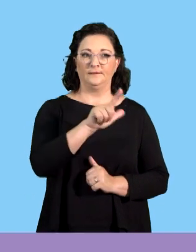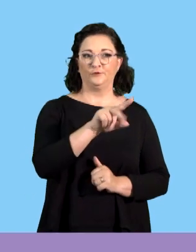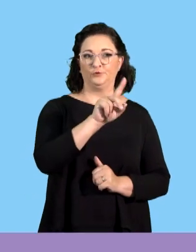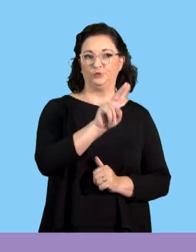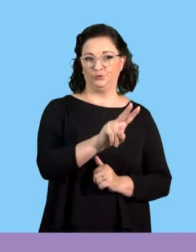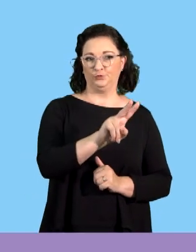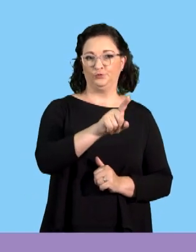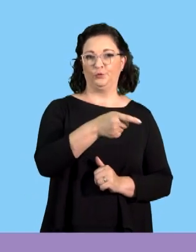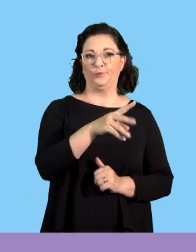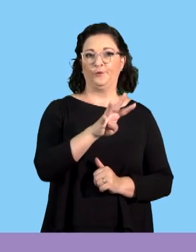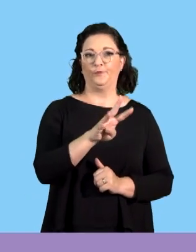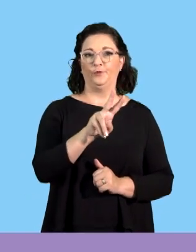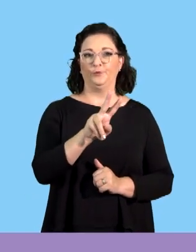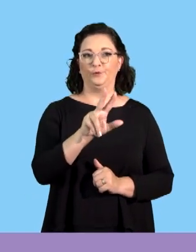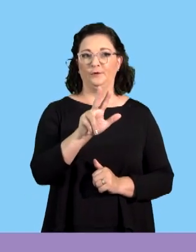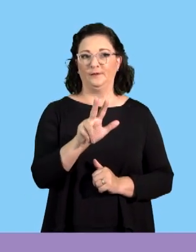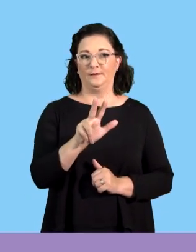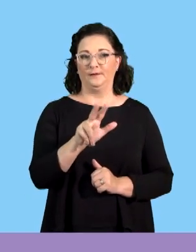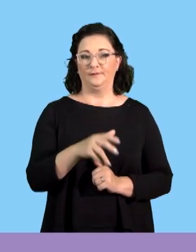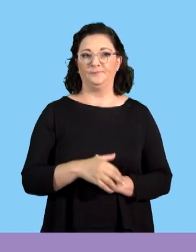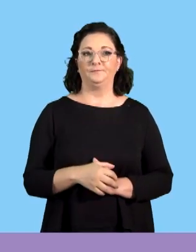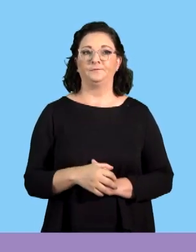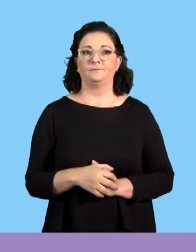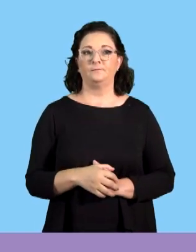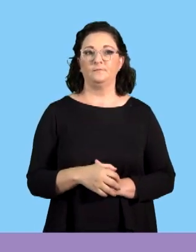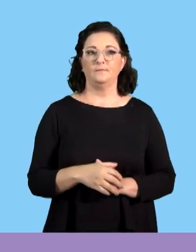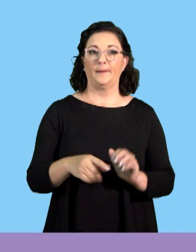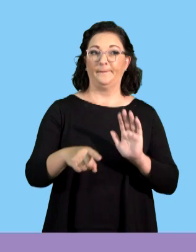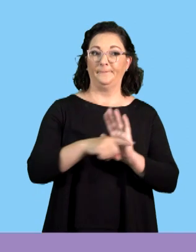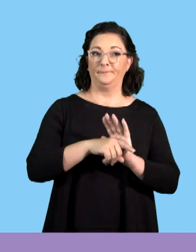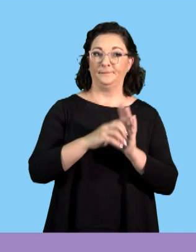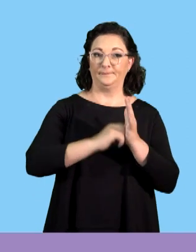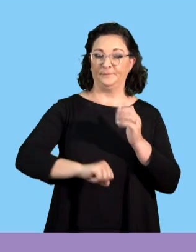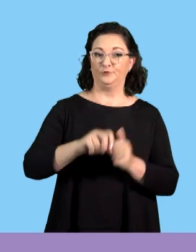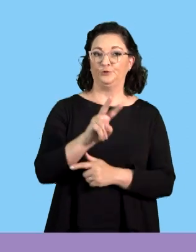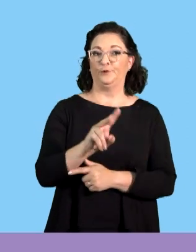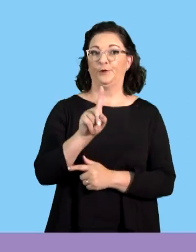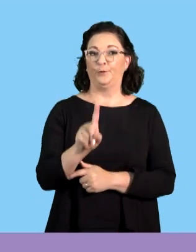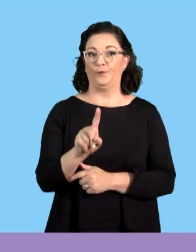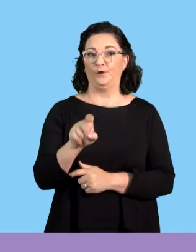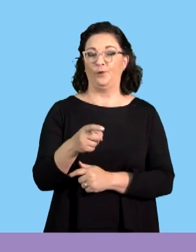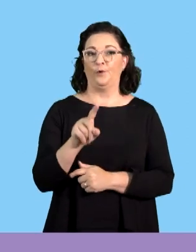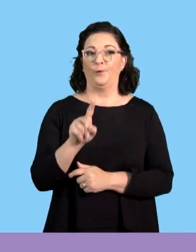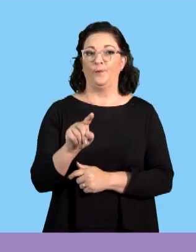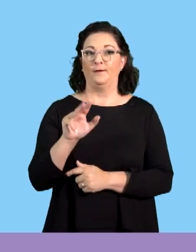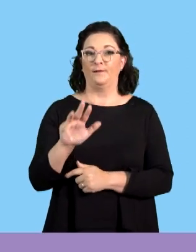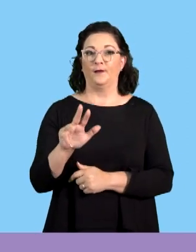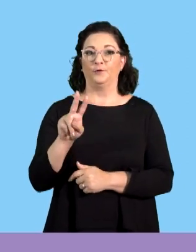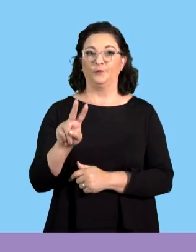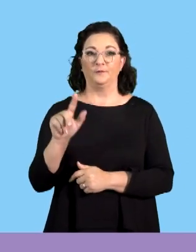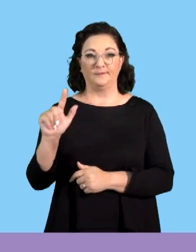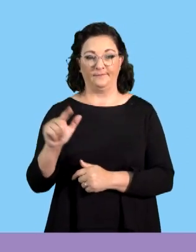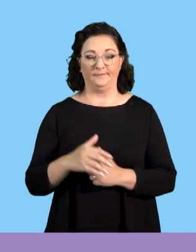We have 428 subtract